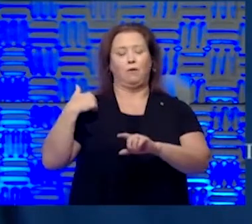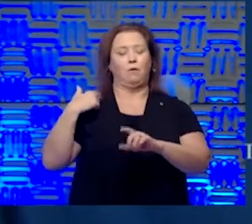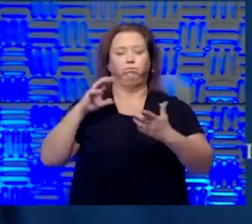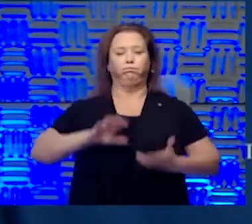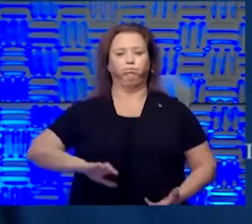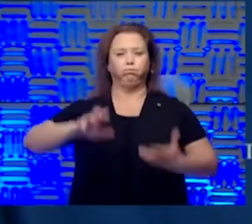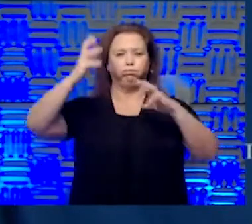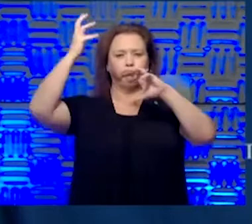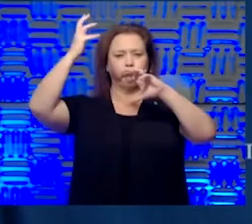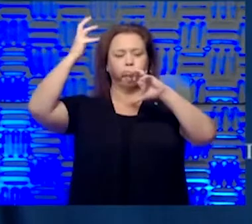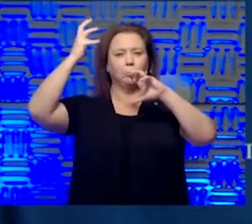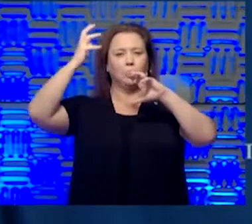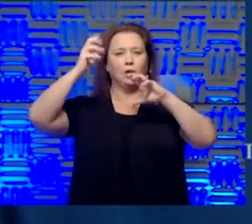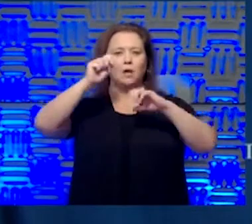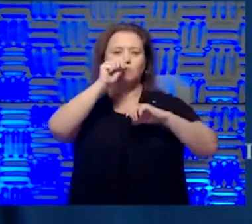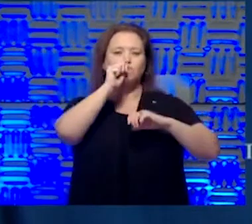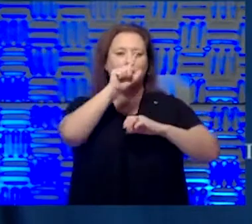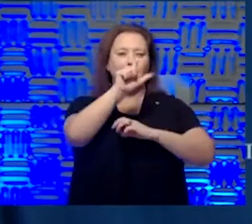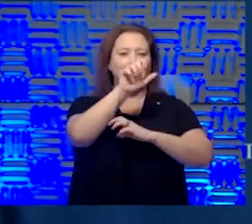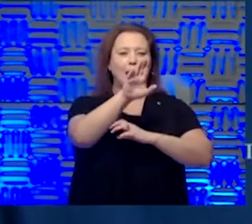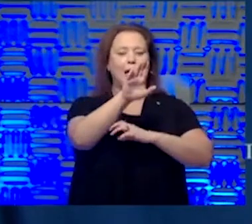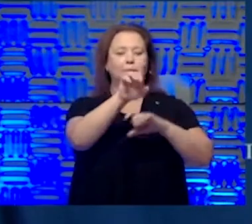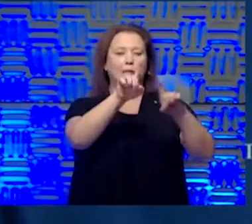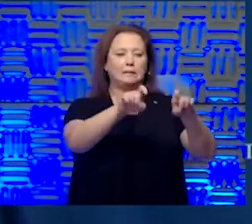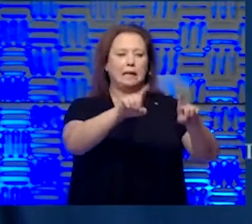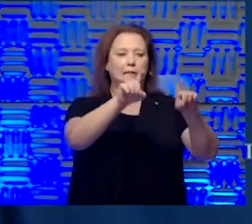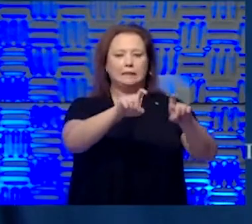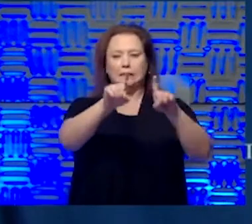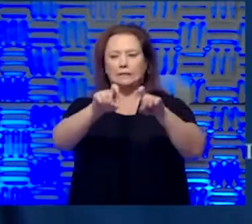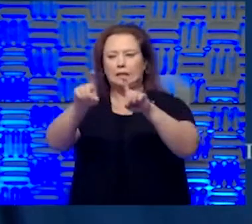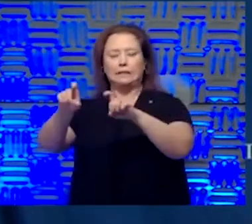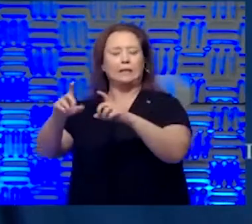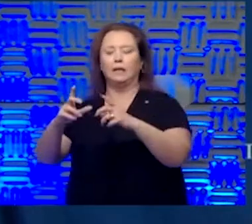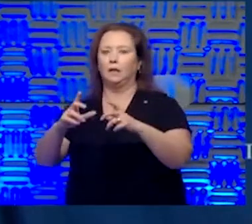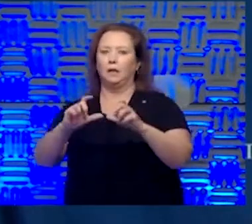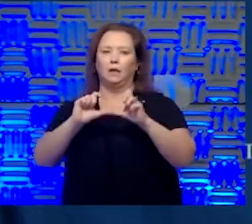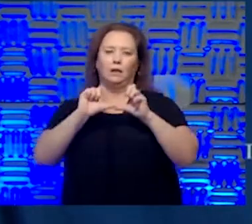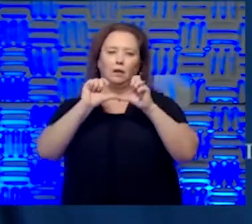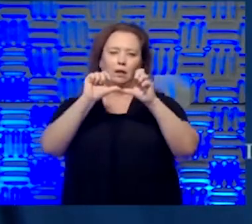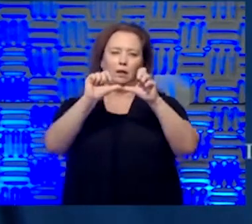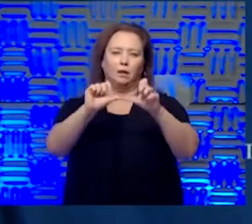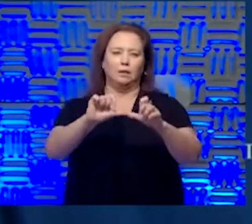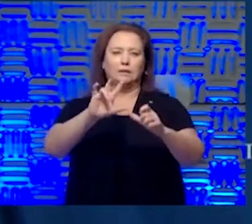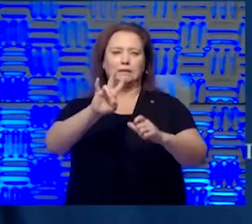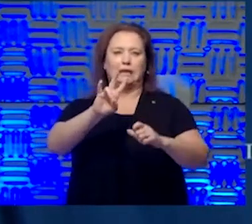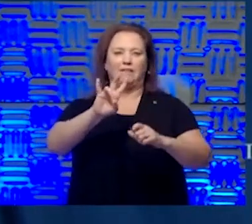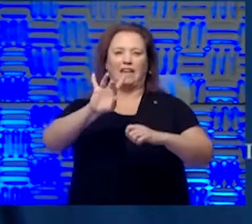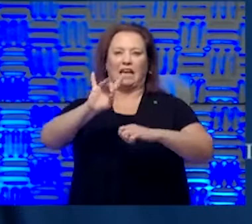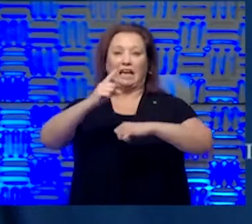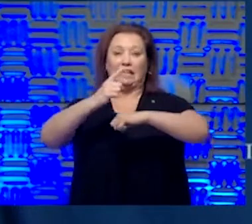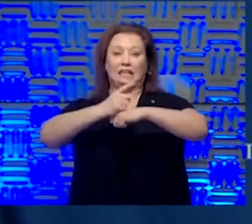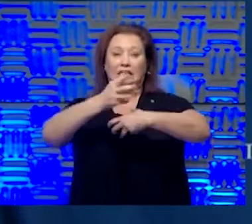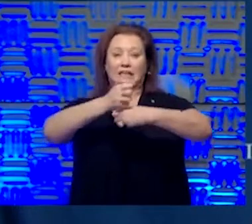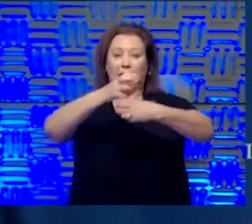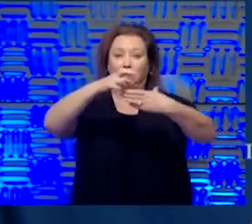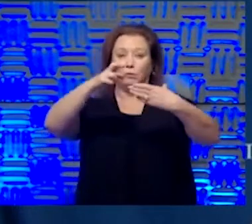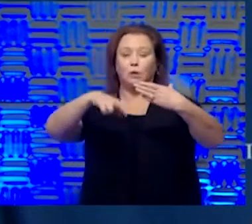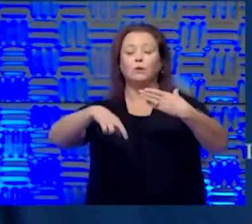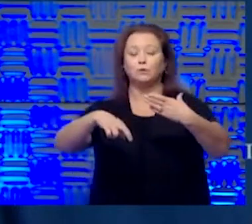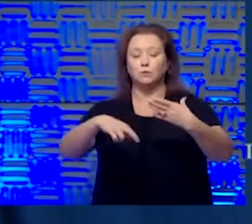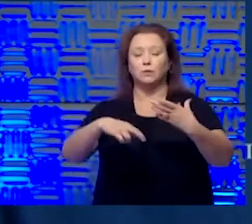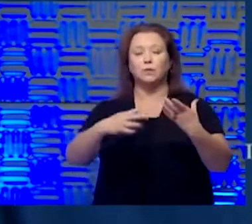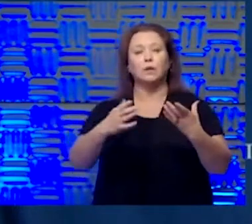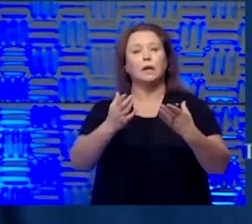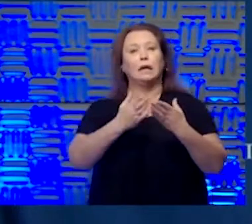disaster because we had private labs that were doing testing for a lot of us, and it was taking sometimes 7 or 8 days to get results back.